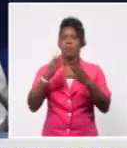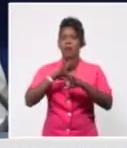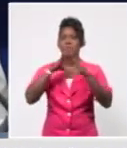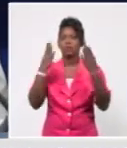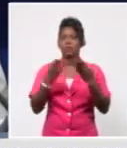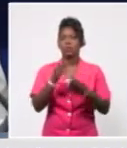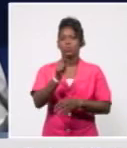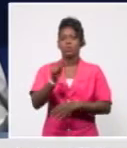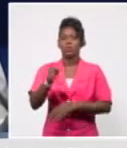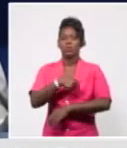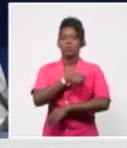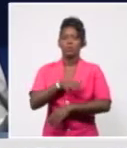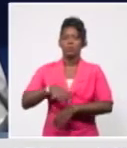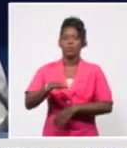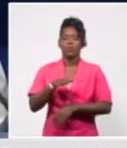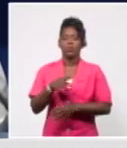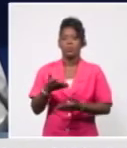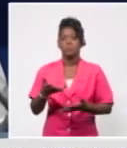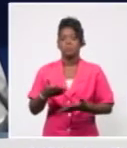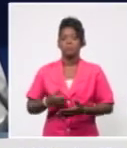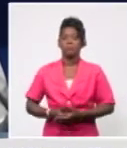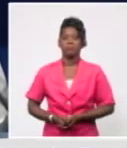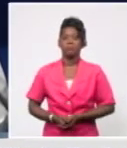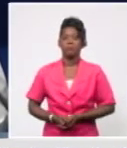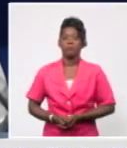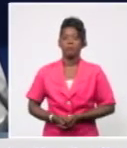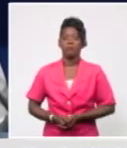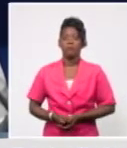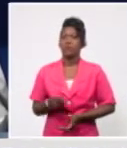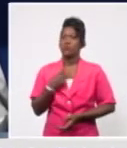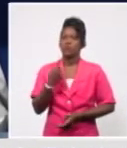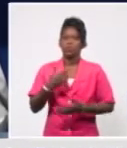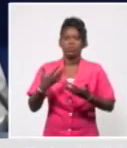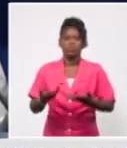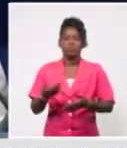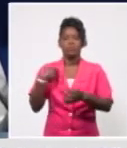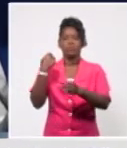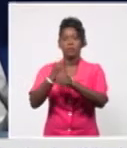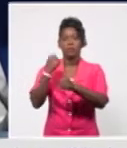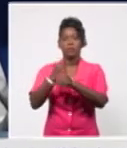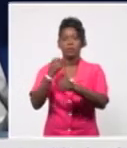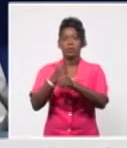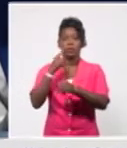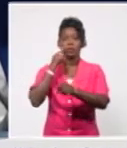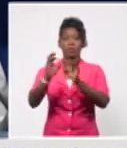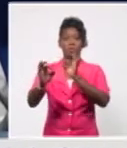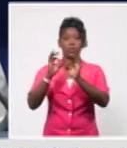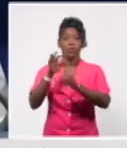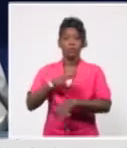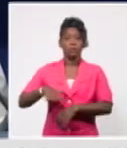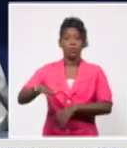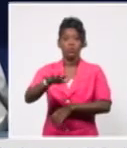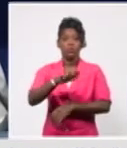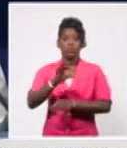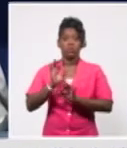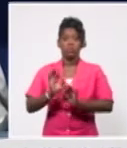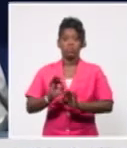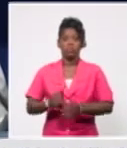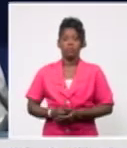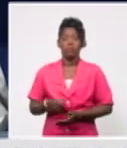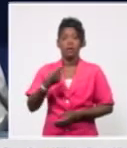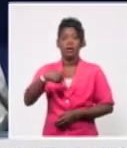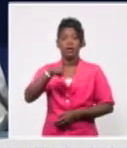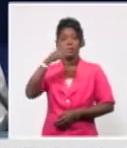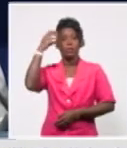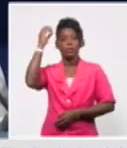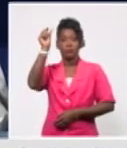Yesterday, like I mentioned, 2 COVID-19 related deaths occurred in the country, meaning that the